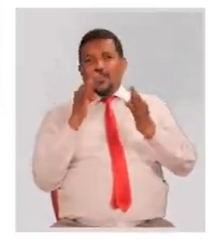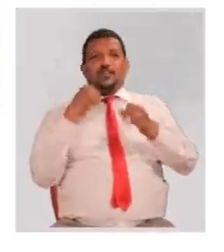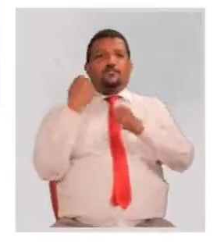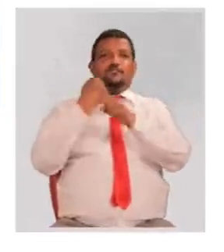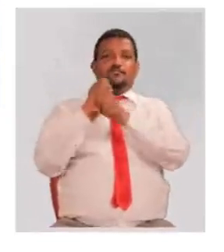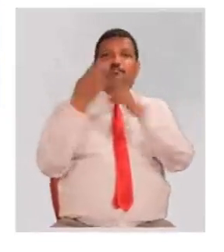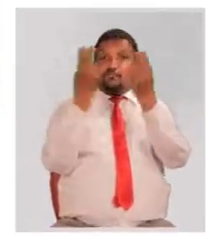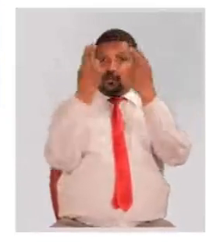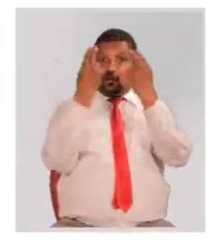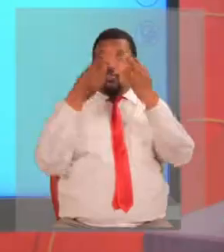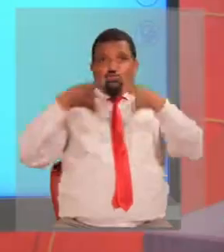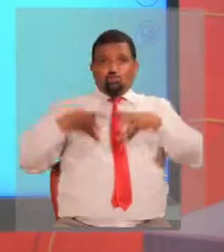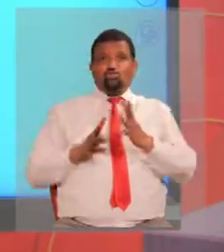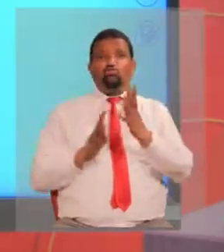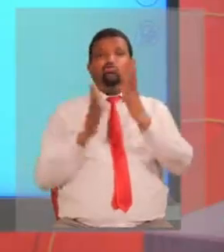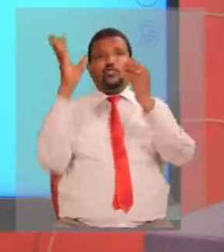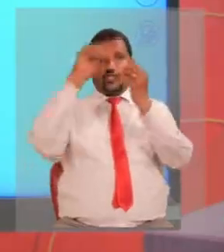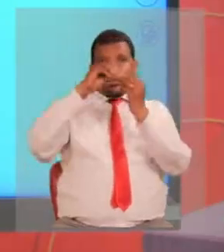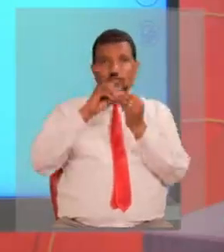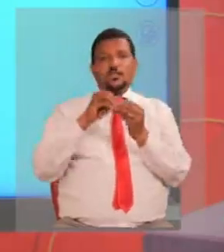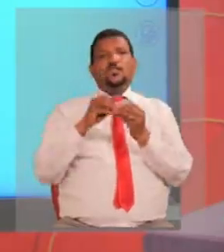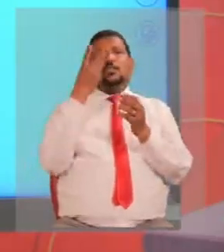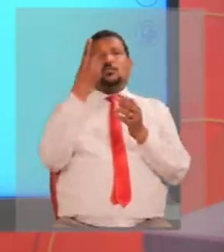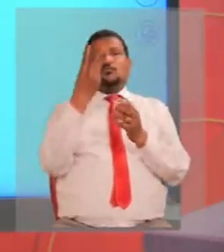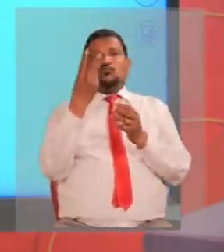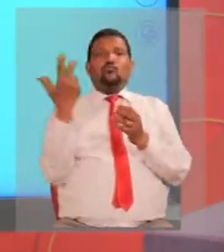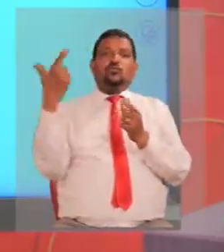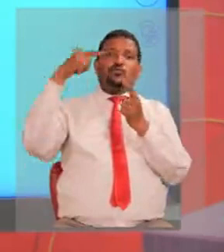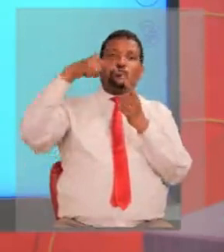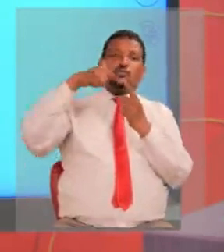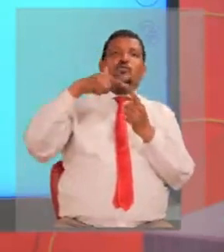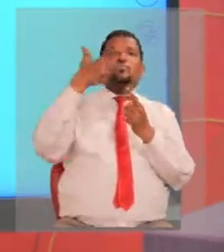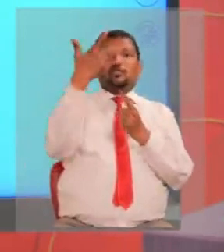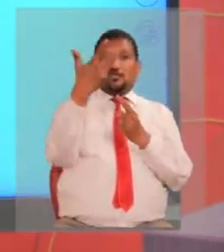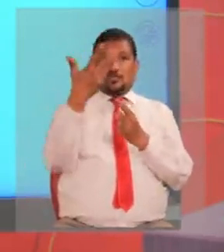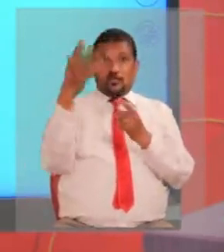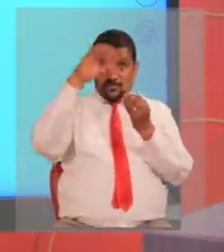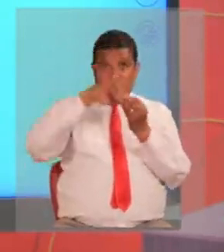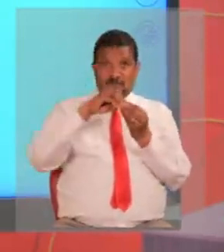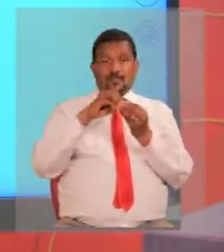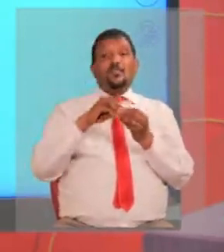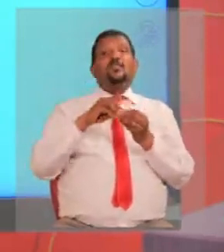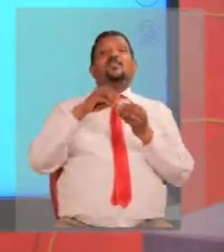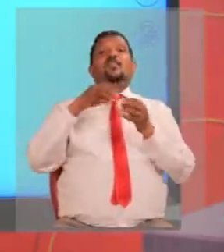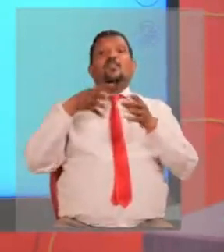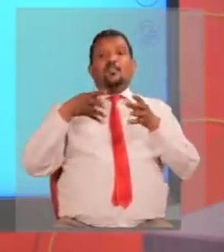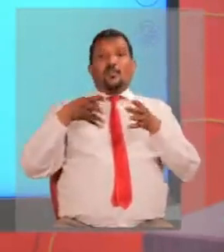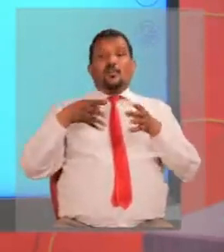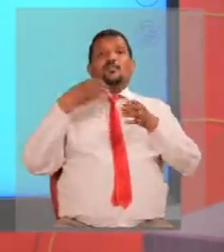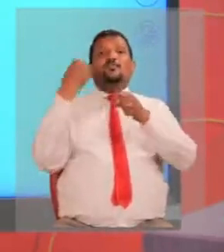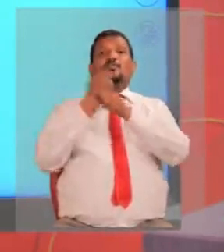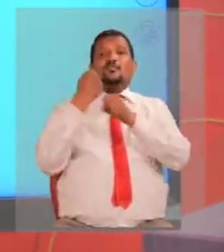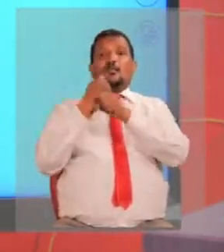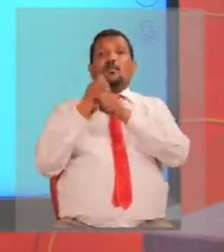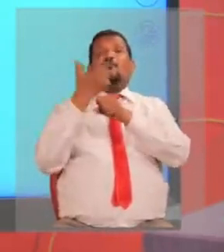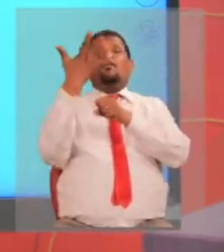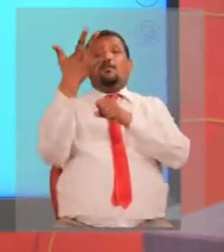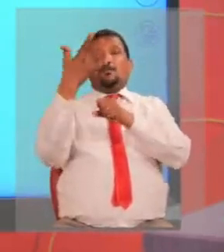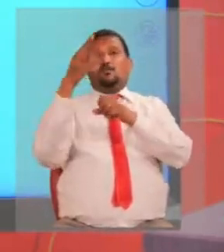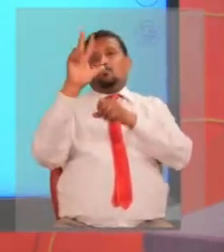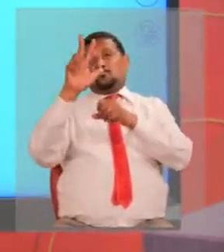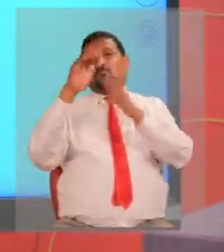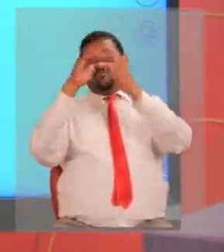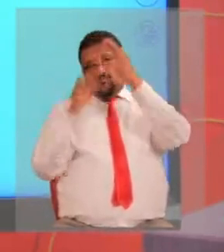implement of the variable input tractor increase from 2 to 3, then the implement of the variable input labor decreases from 5 to